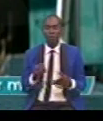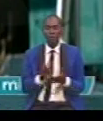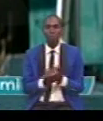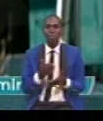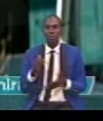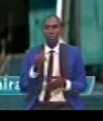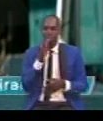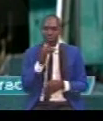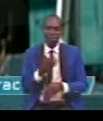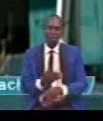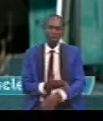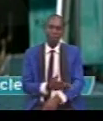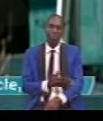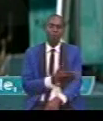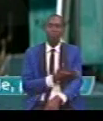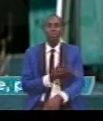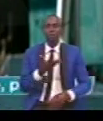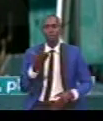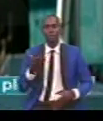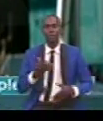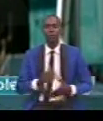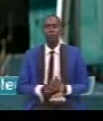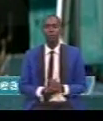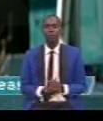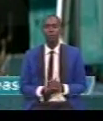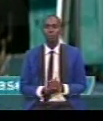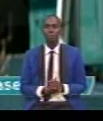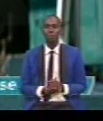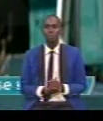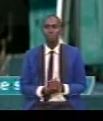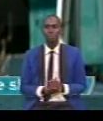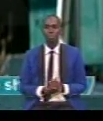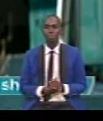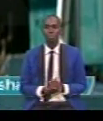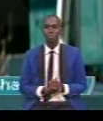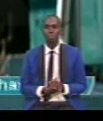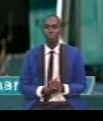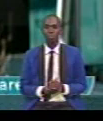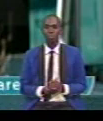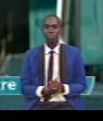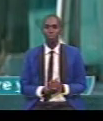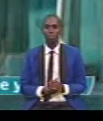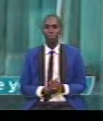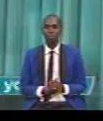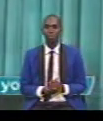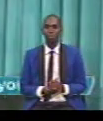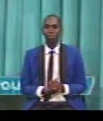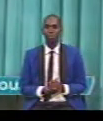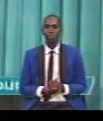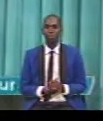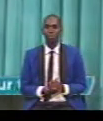have to confirm that medically. But yes, we entertain the improvement for now.